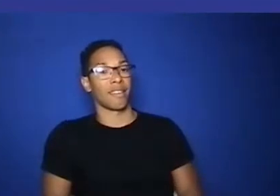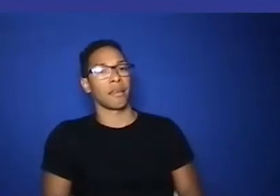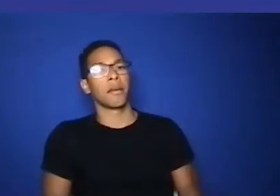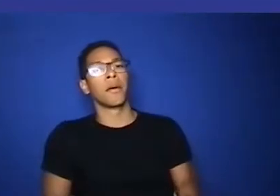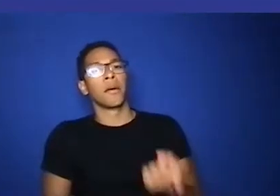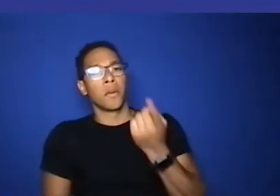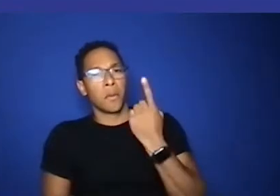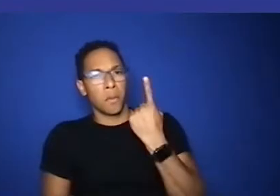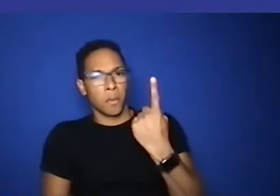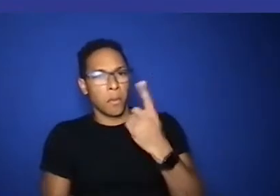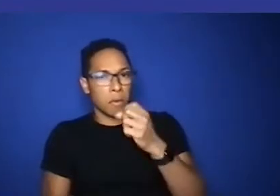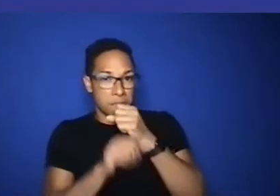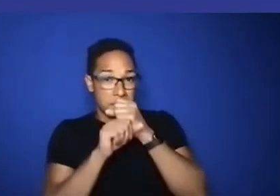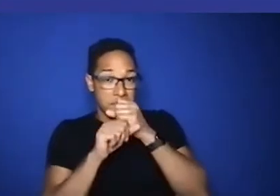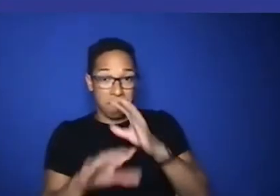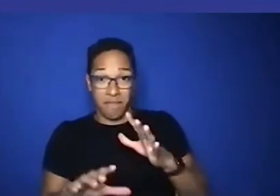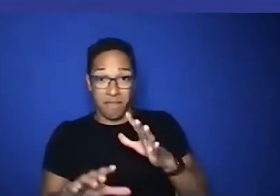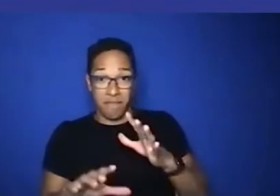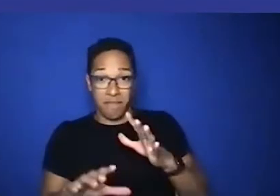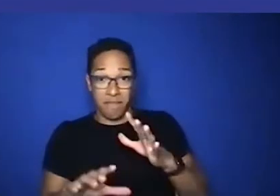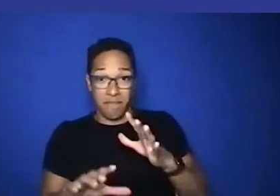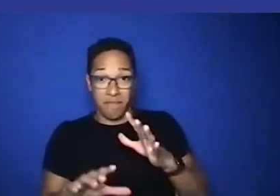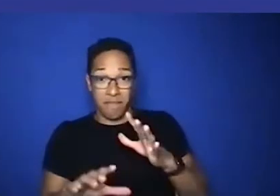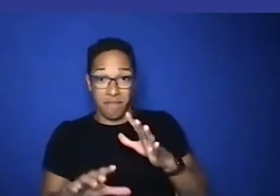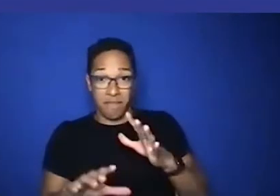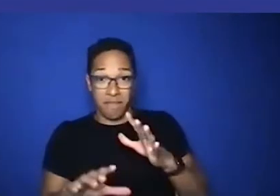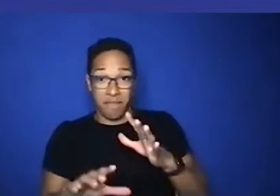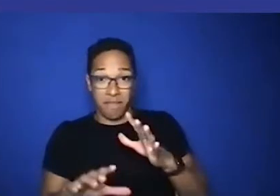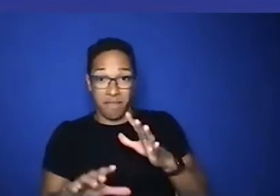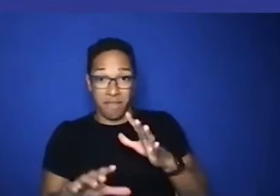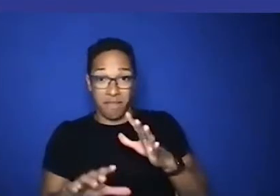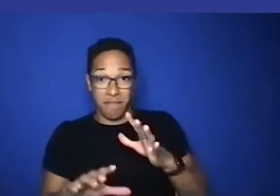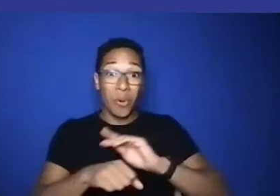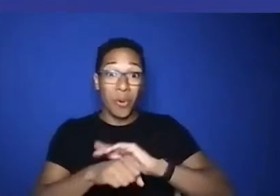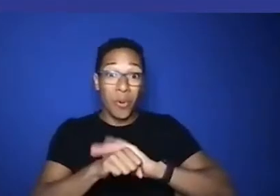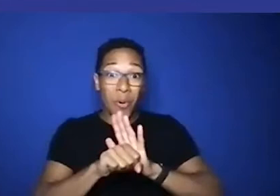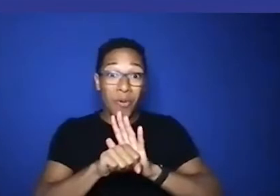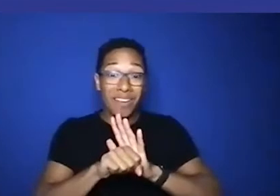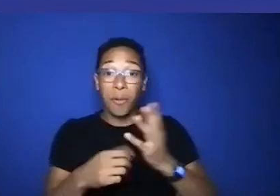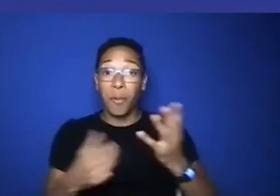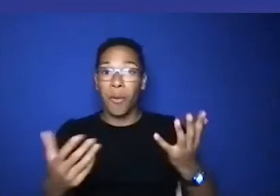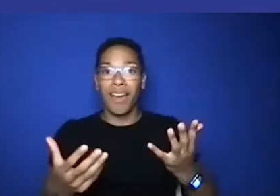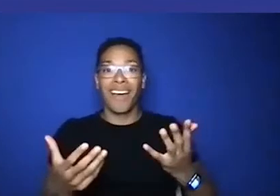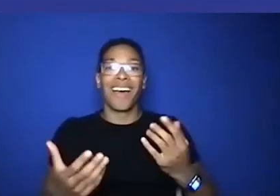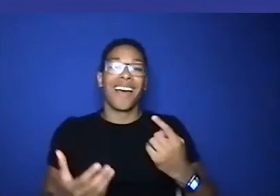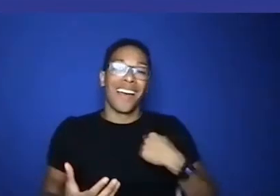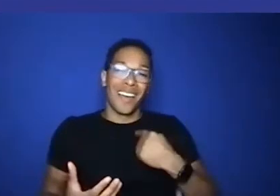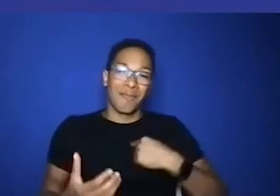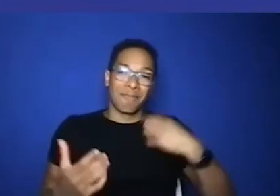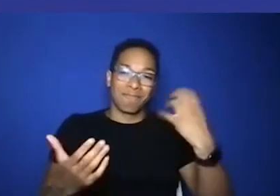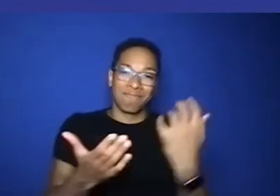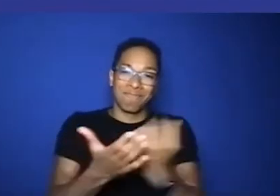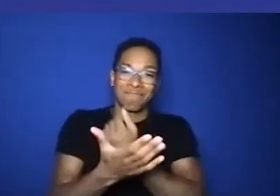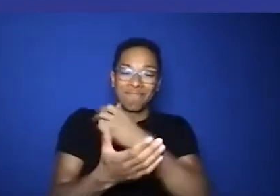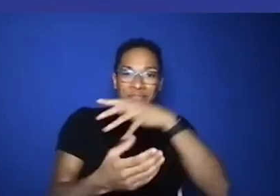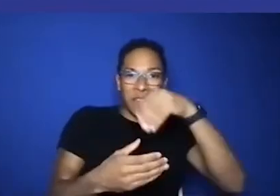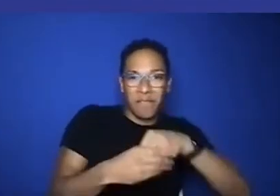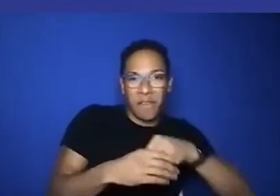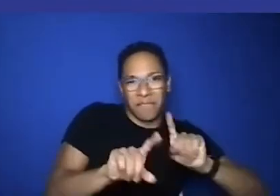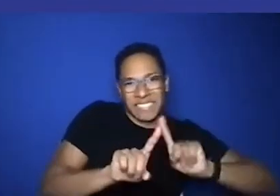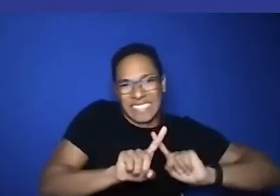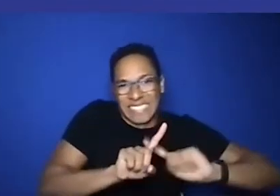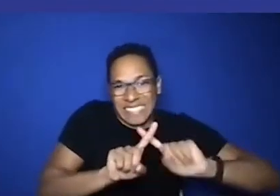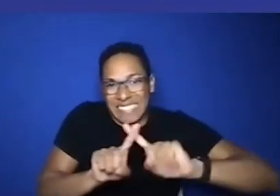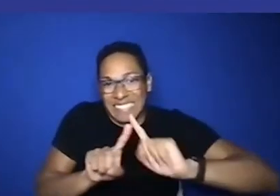digital world during this pandemic is so many different experiences that normally would be